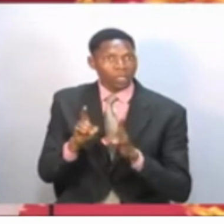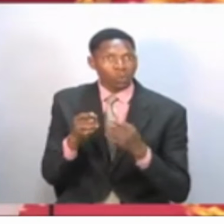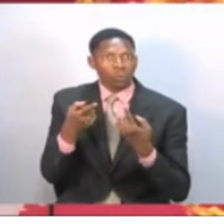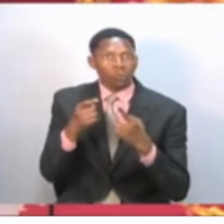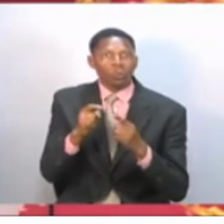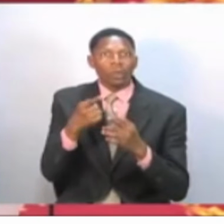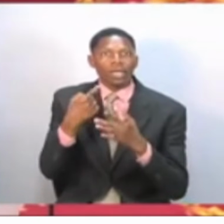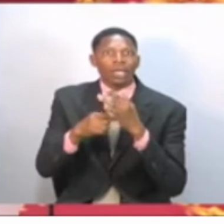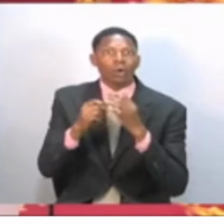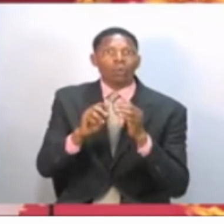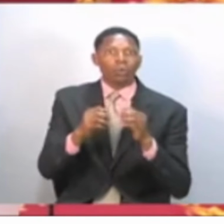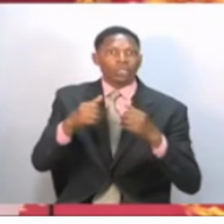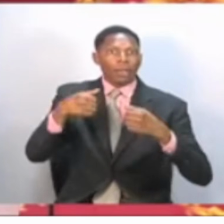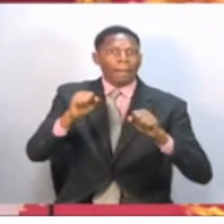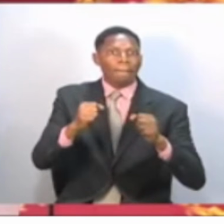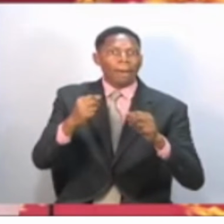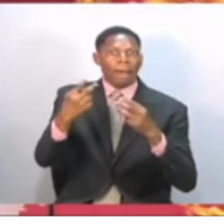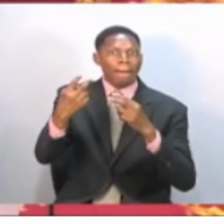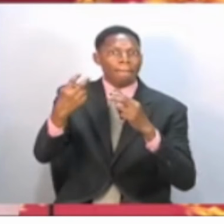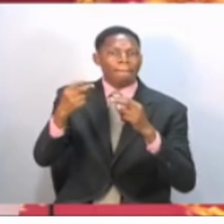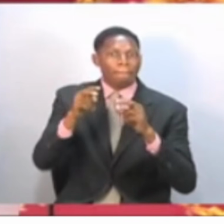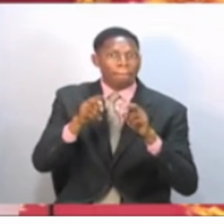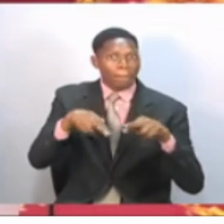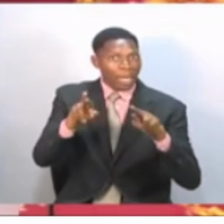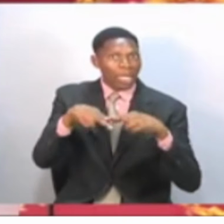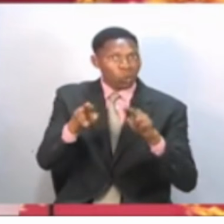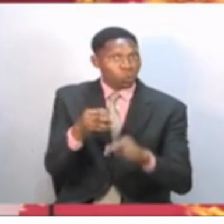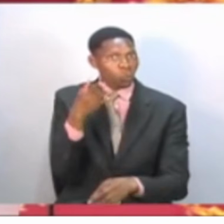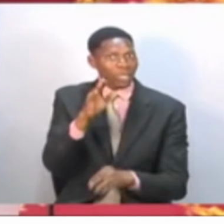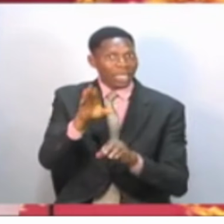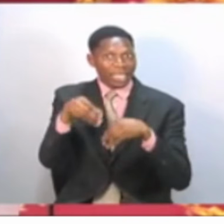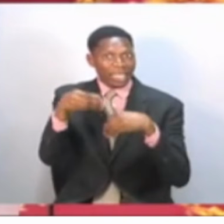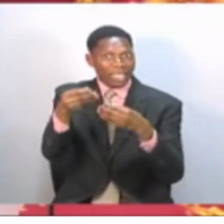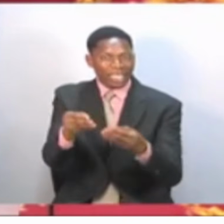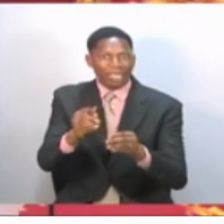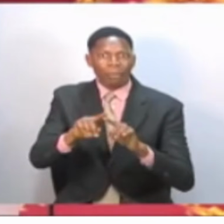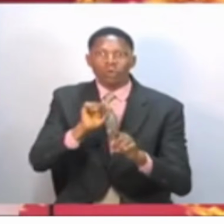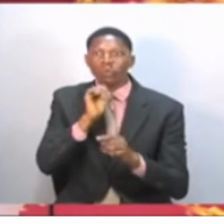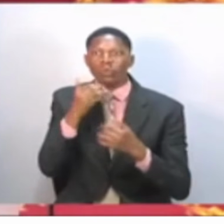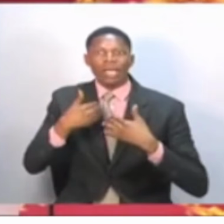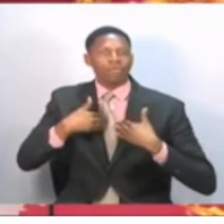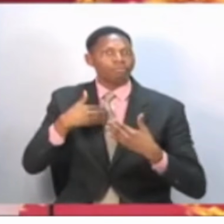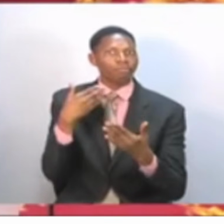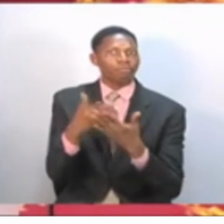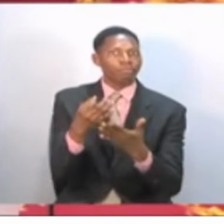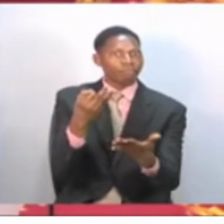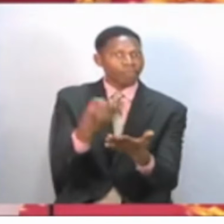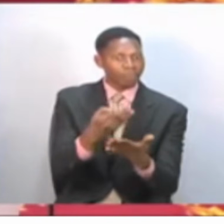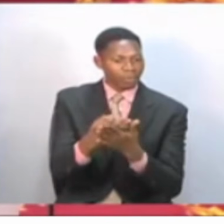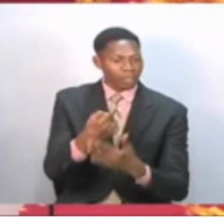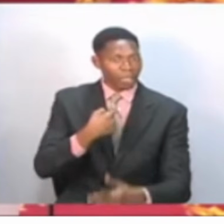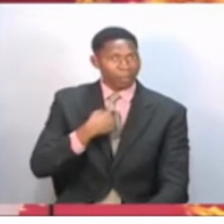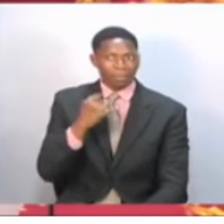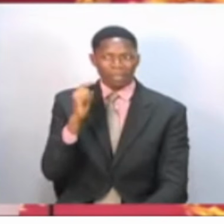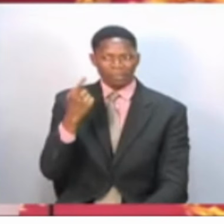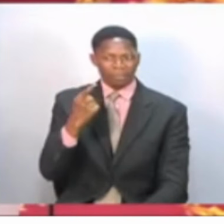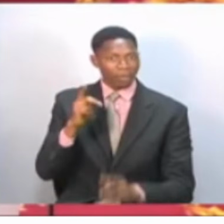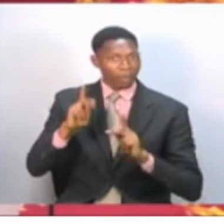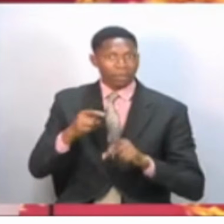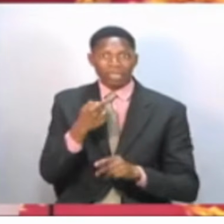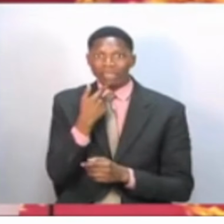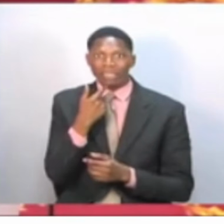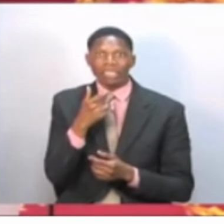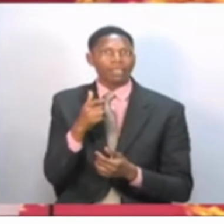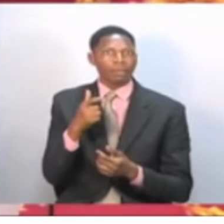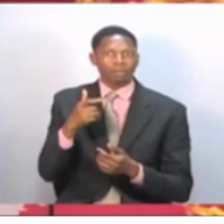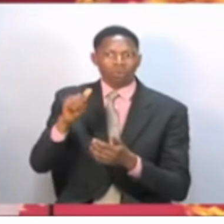was awarded to Motor Angels, a foreign company, and they couldn't raise the financing, I was one of the first people to say that let's terminate the